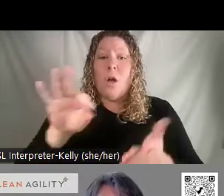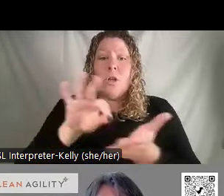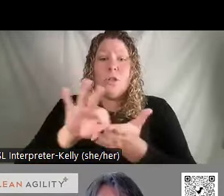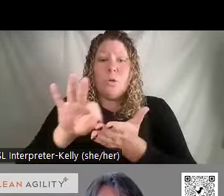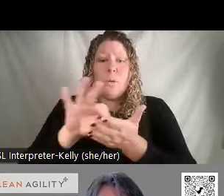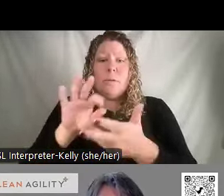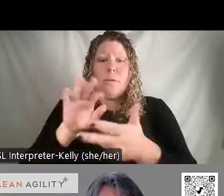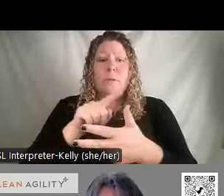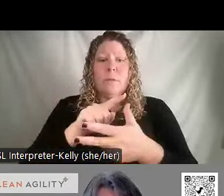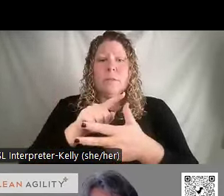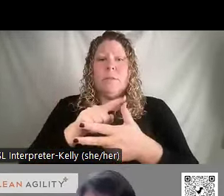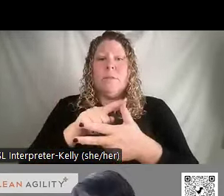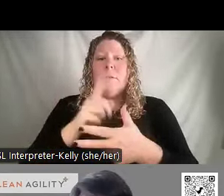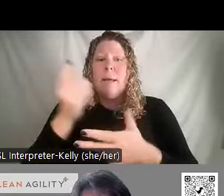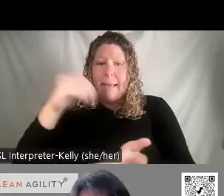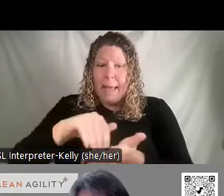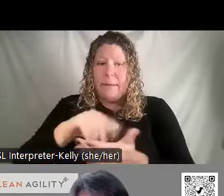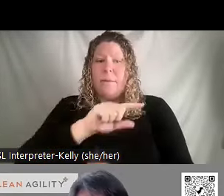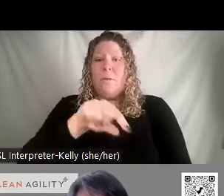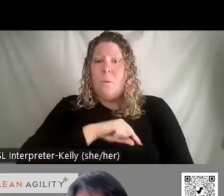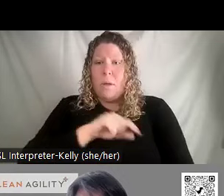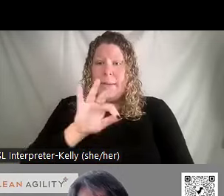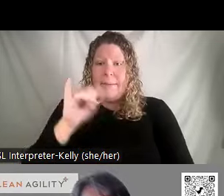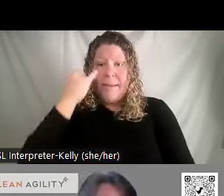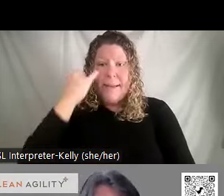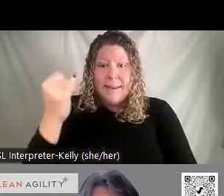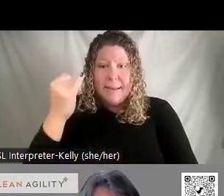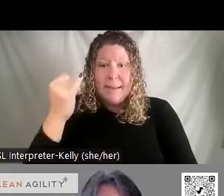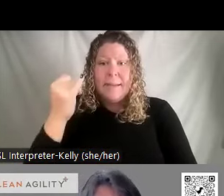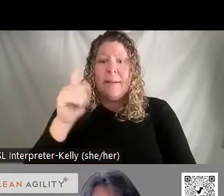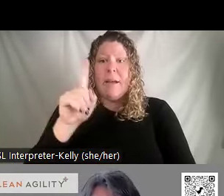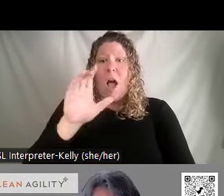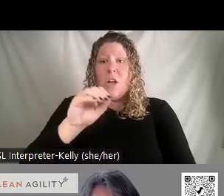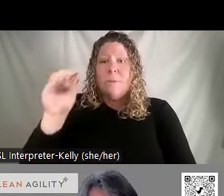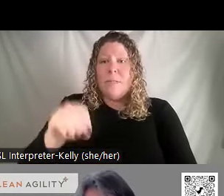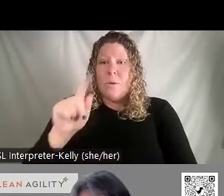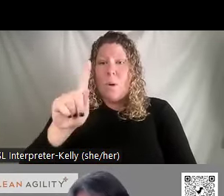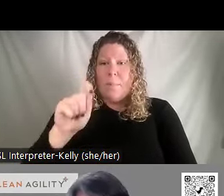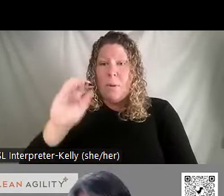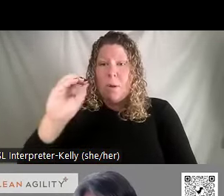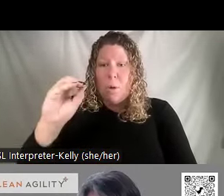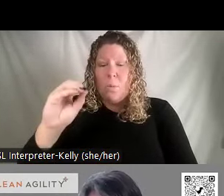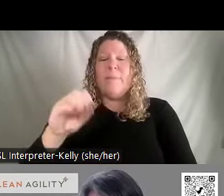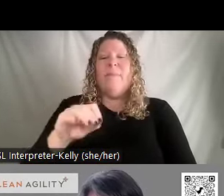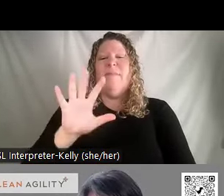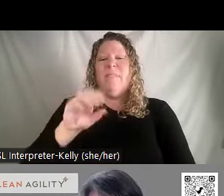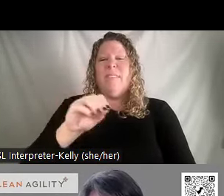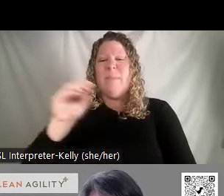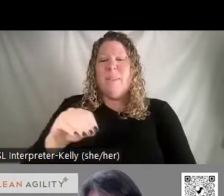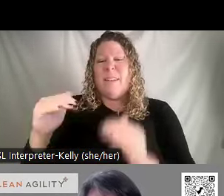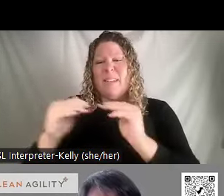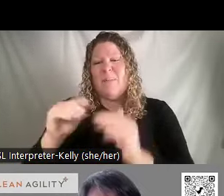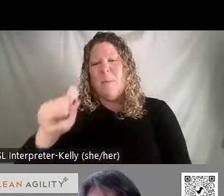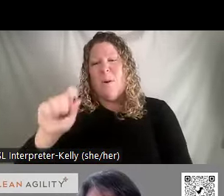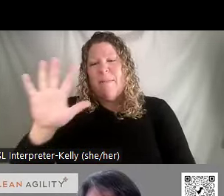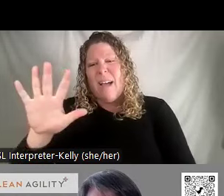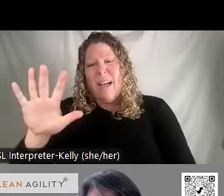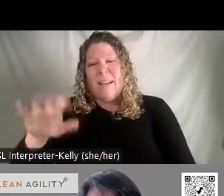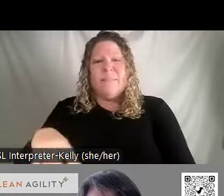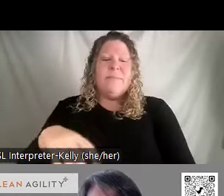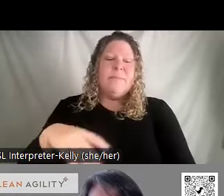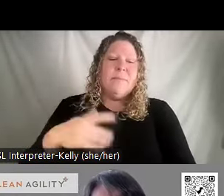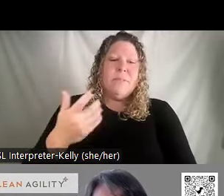the quality of your idea? As 100% is 1.0, 50% is 0.5. I times D times E. What